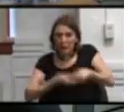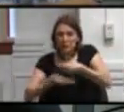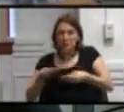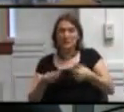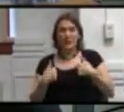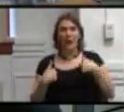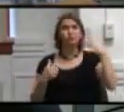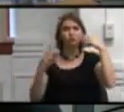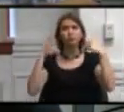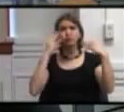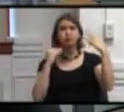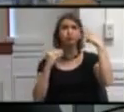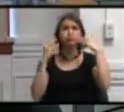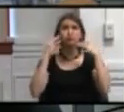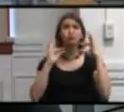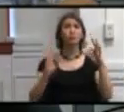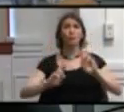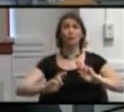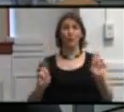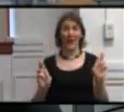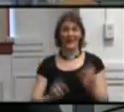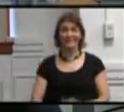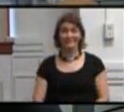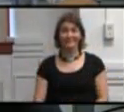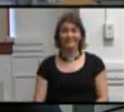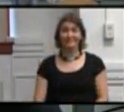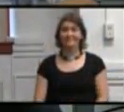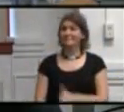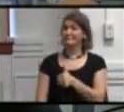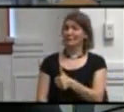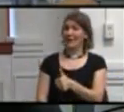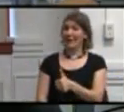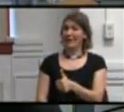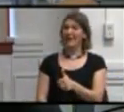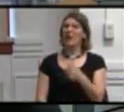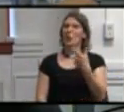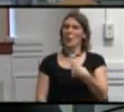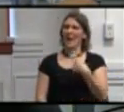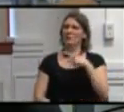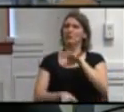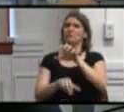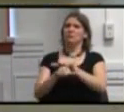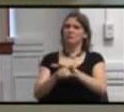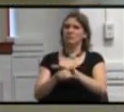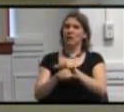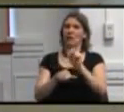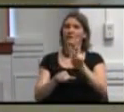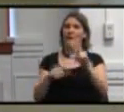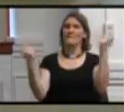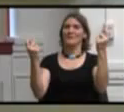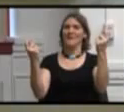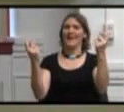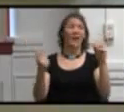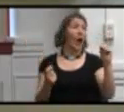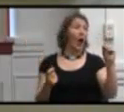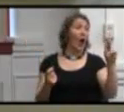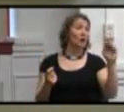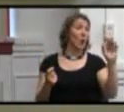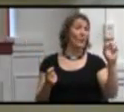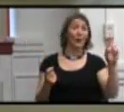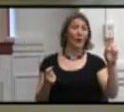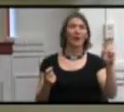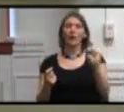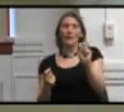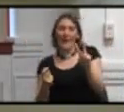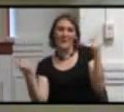think I've had enough experience at this point. And, good. Yeah. That's good. We'll have to schedule a November Fest. I hope so. We'll see what